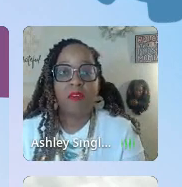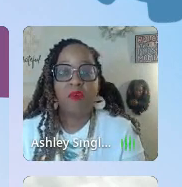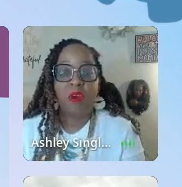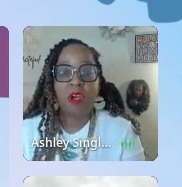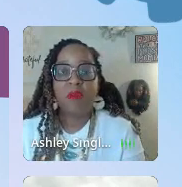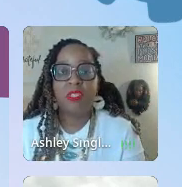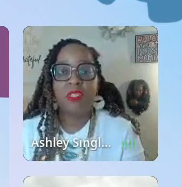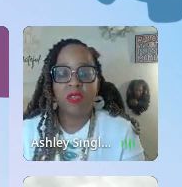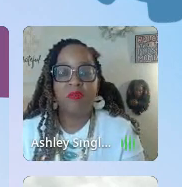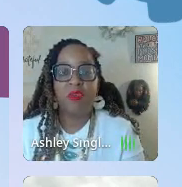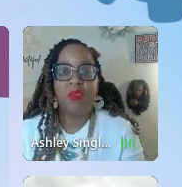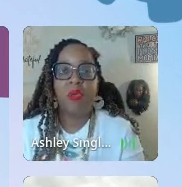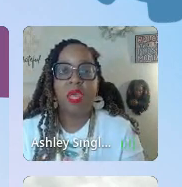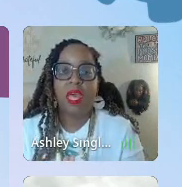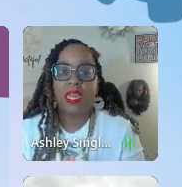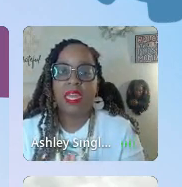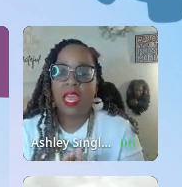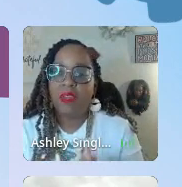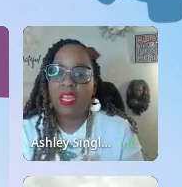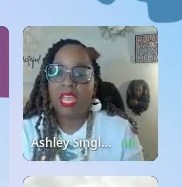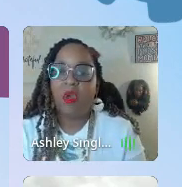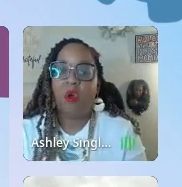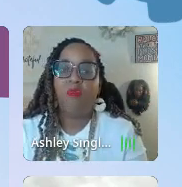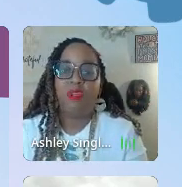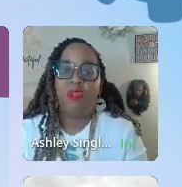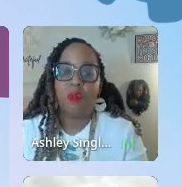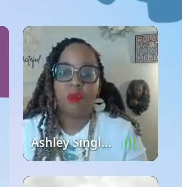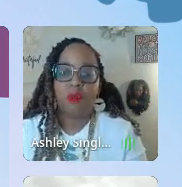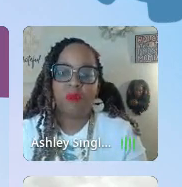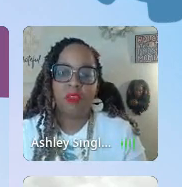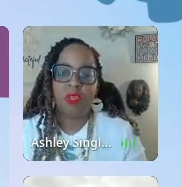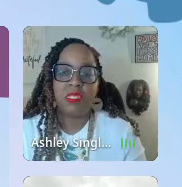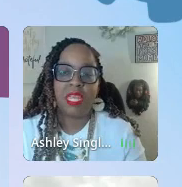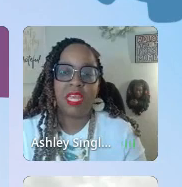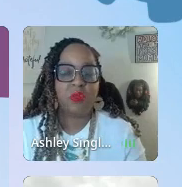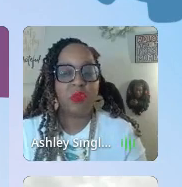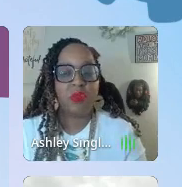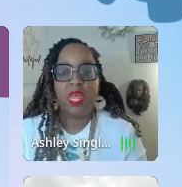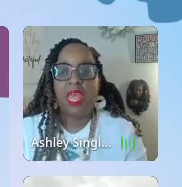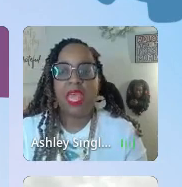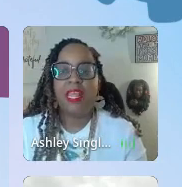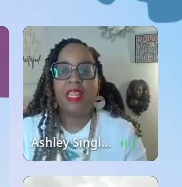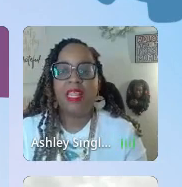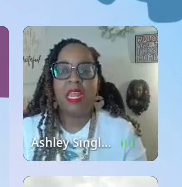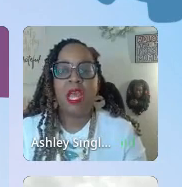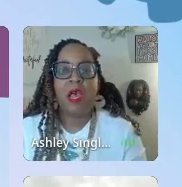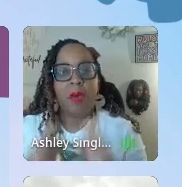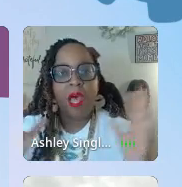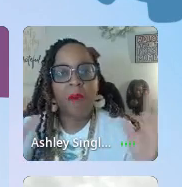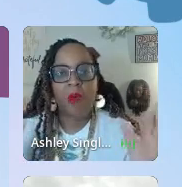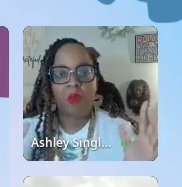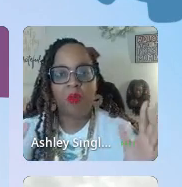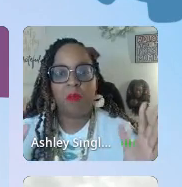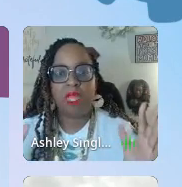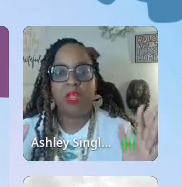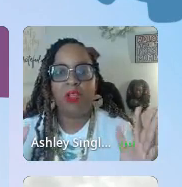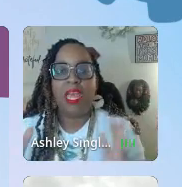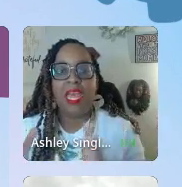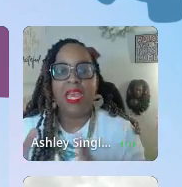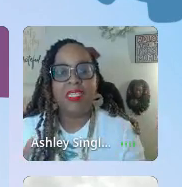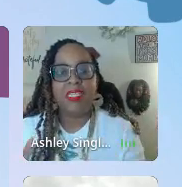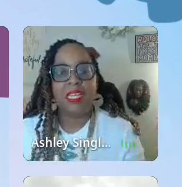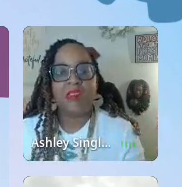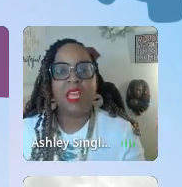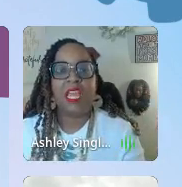the platform. So if you navigate over to view schedule, and then a pop-up will